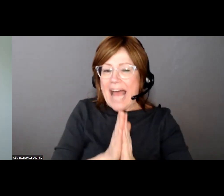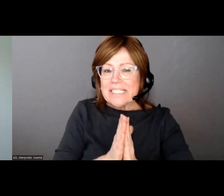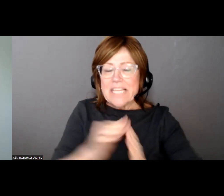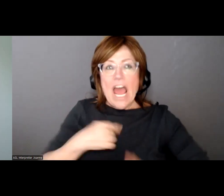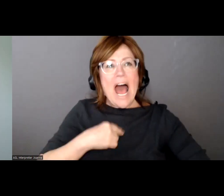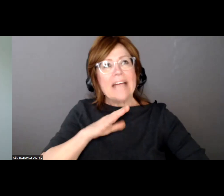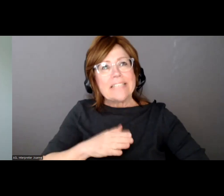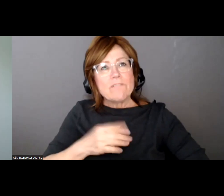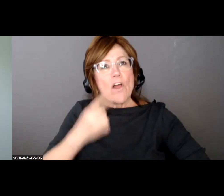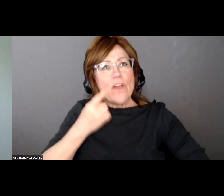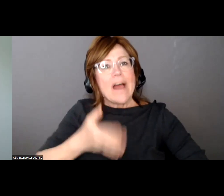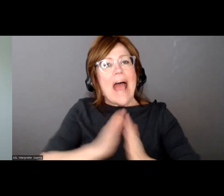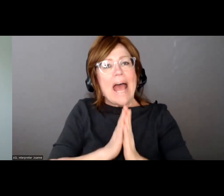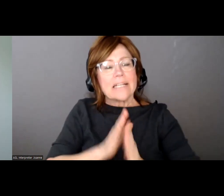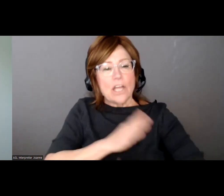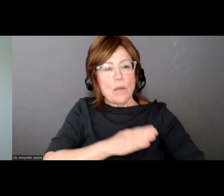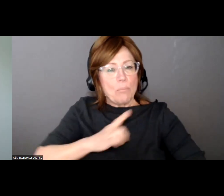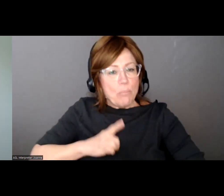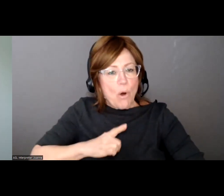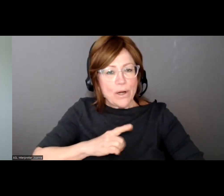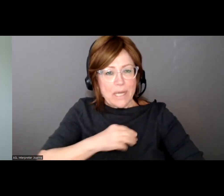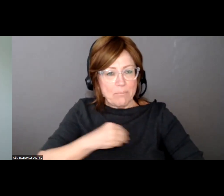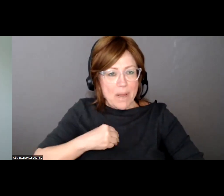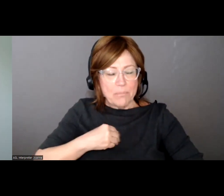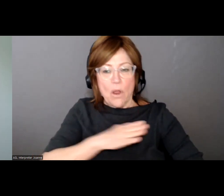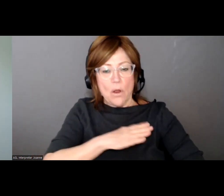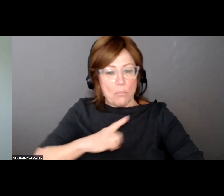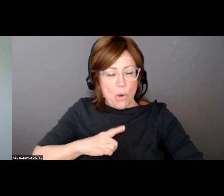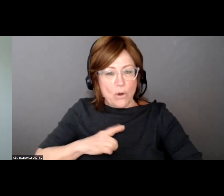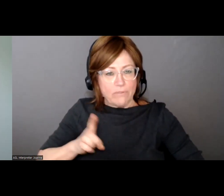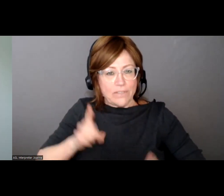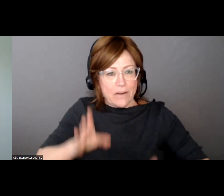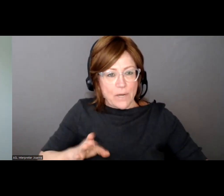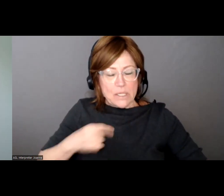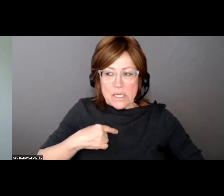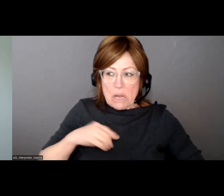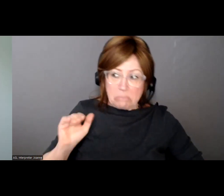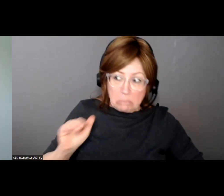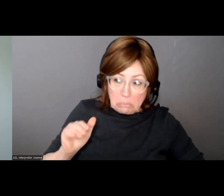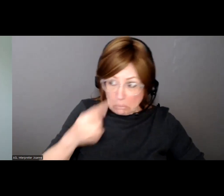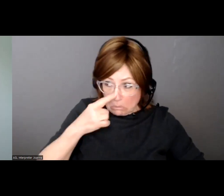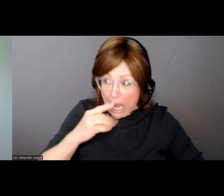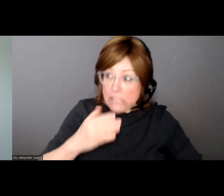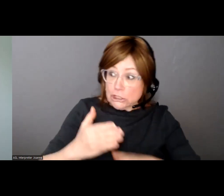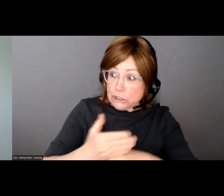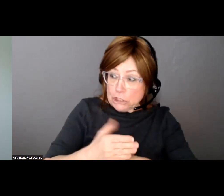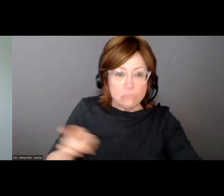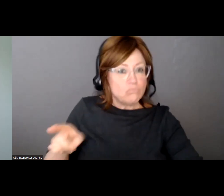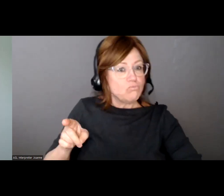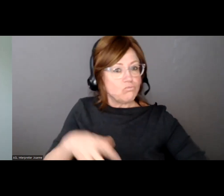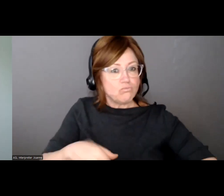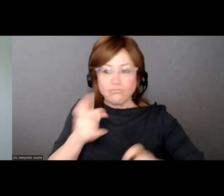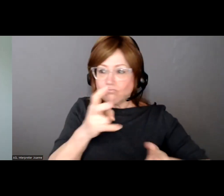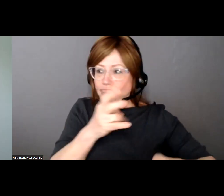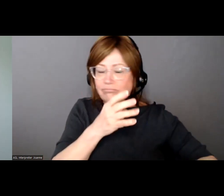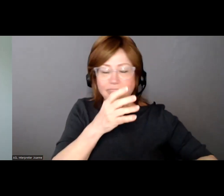members, your board of directors to help share. I think that was quite a brilliant